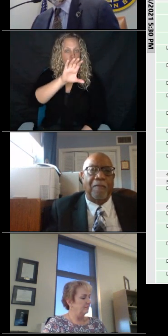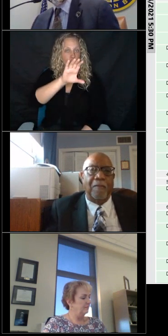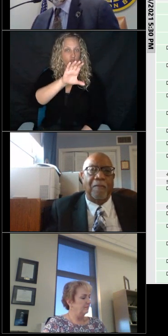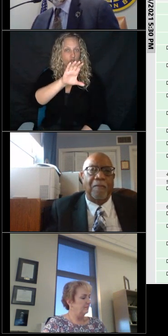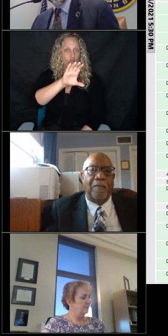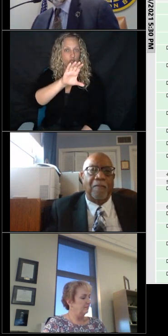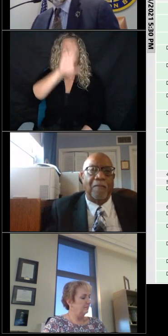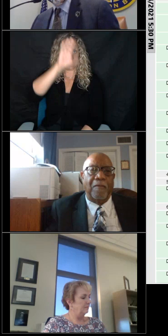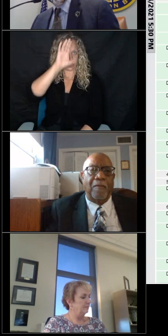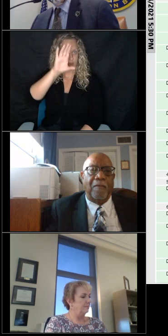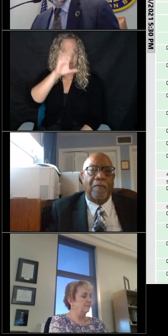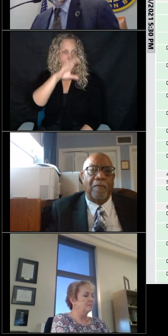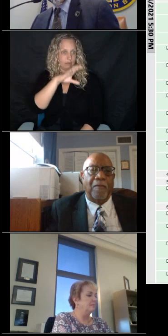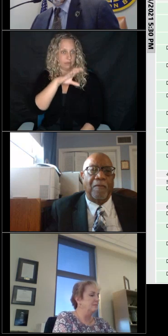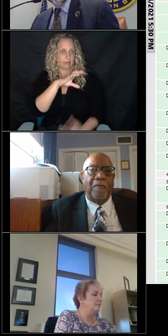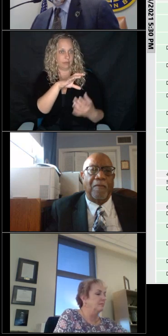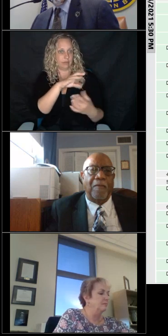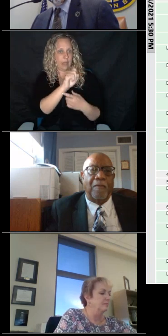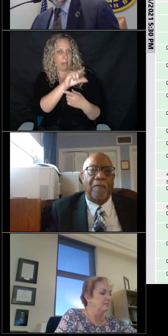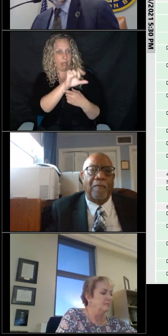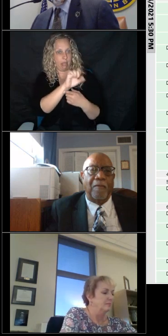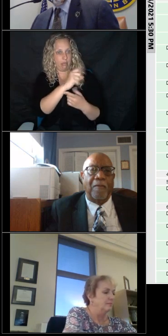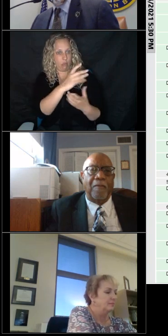say any words.